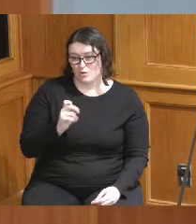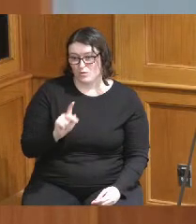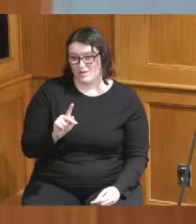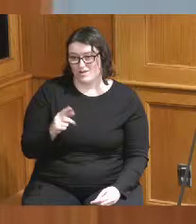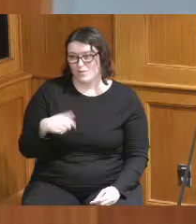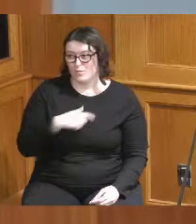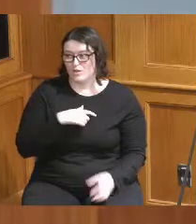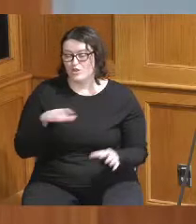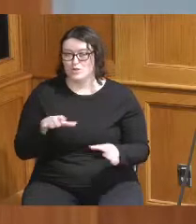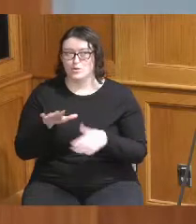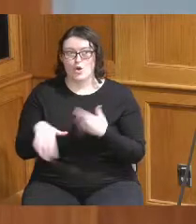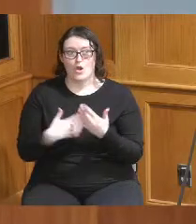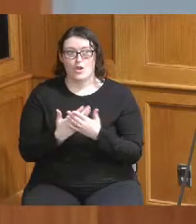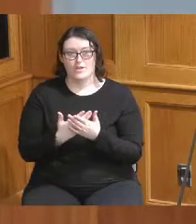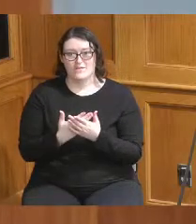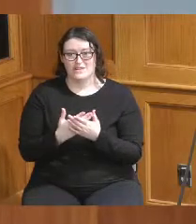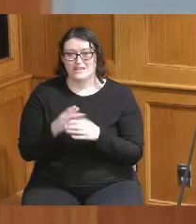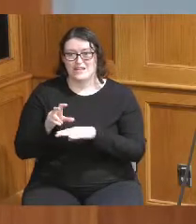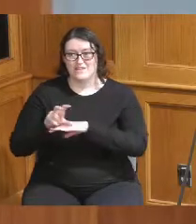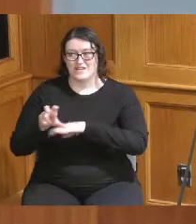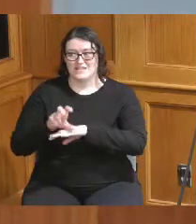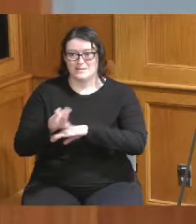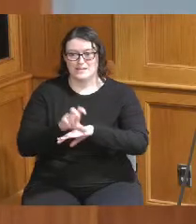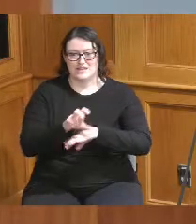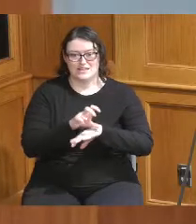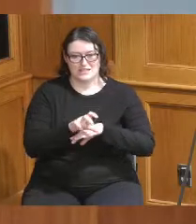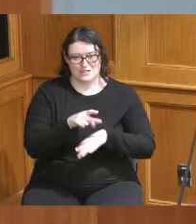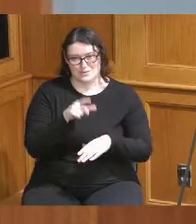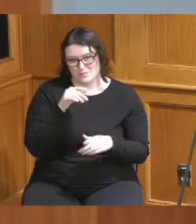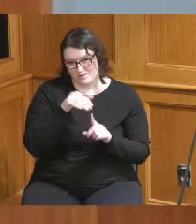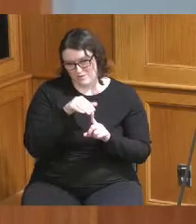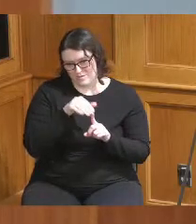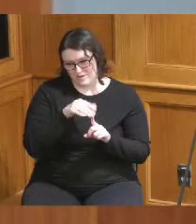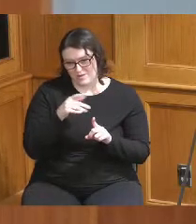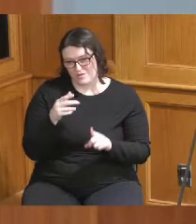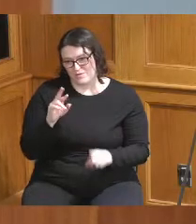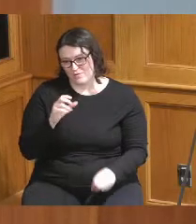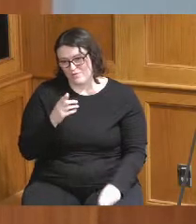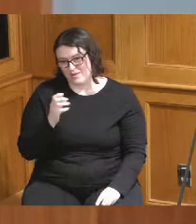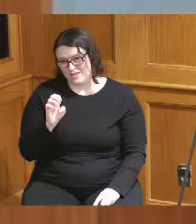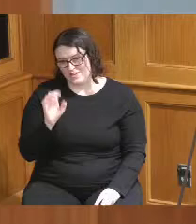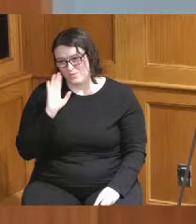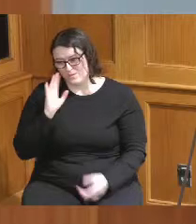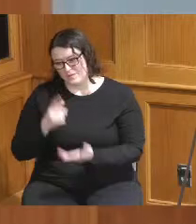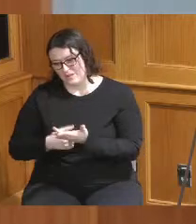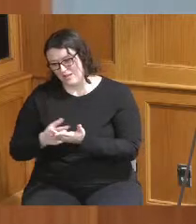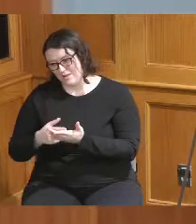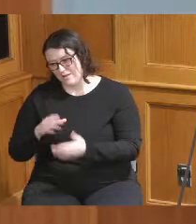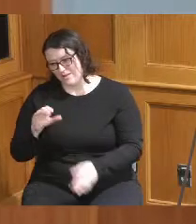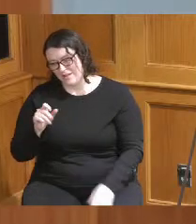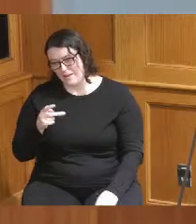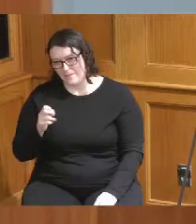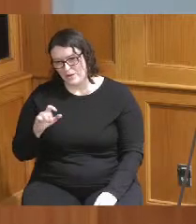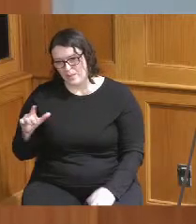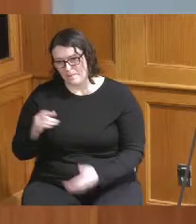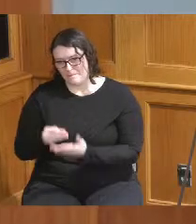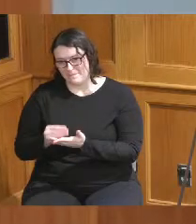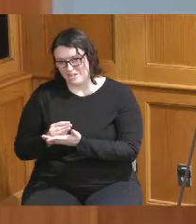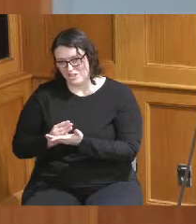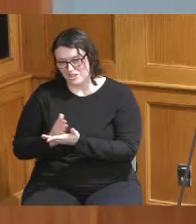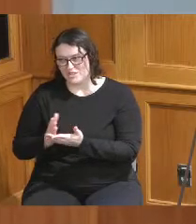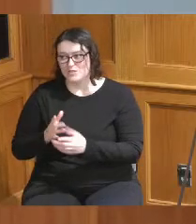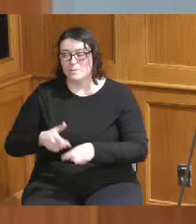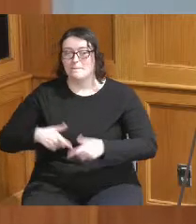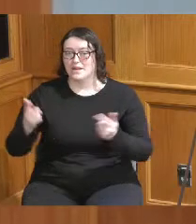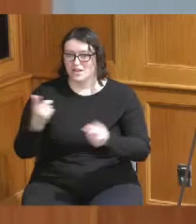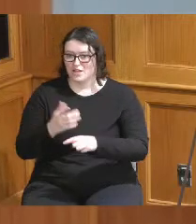doing a great deal of investment, as you'll be reminded when Reese speaks on the capital side. So significant construction projects